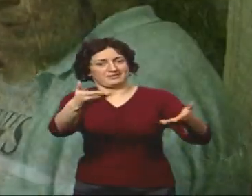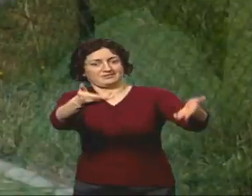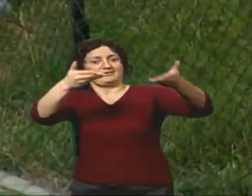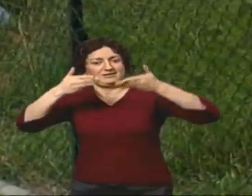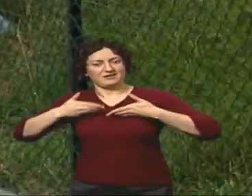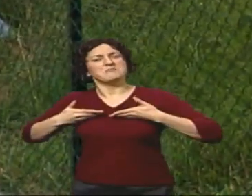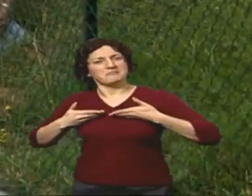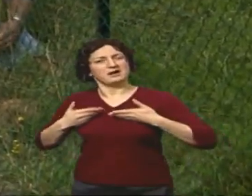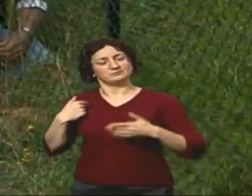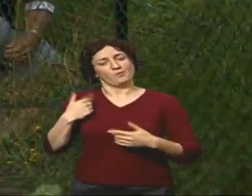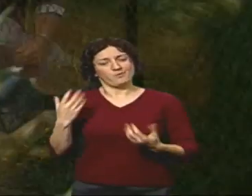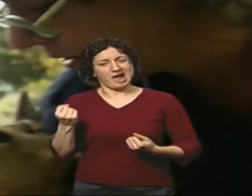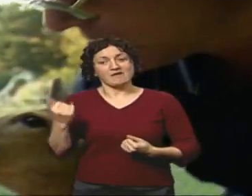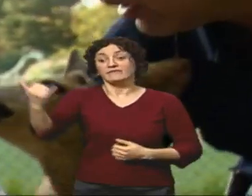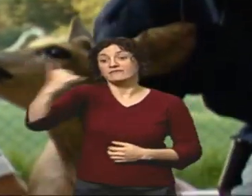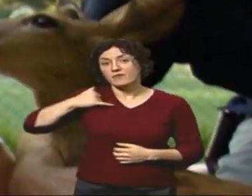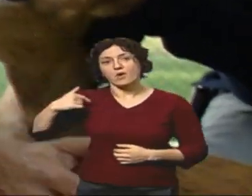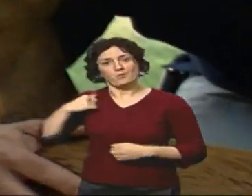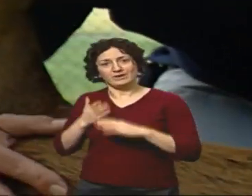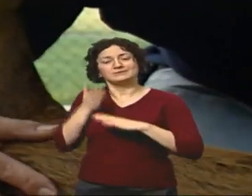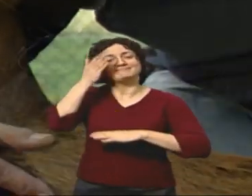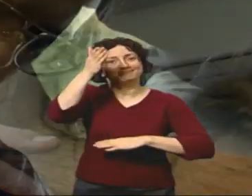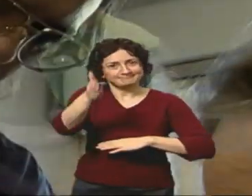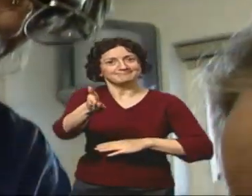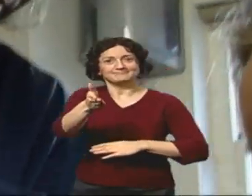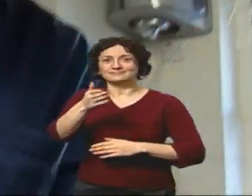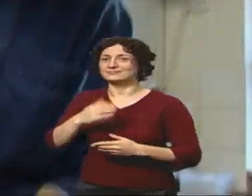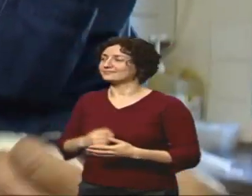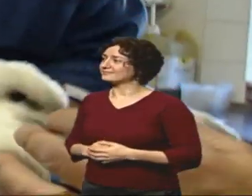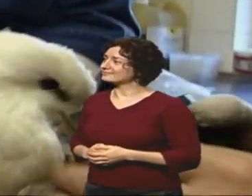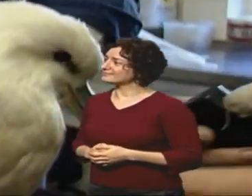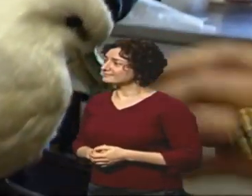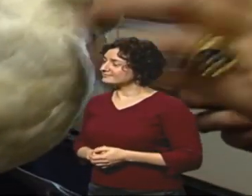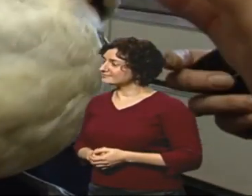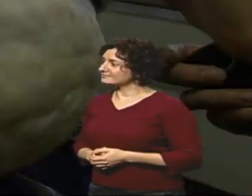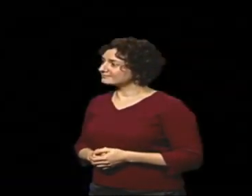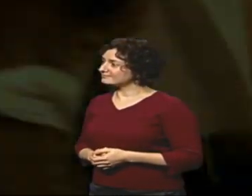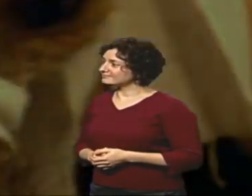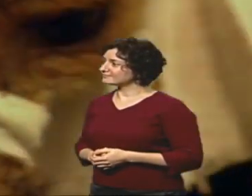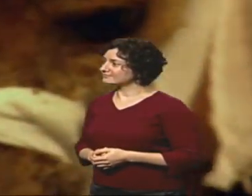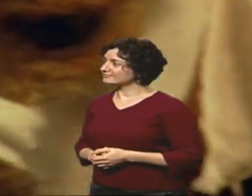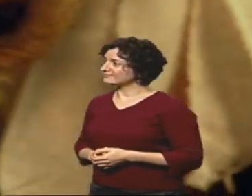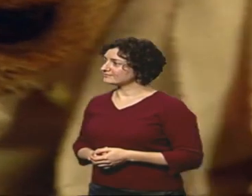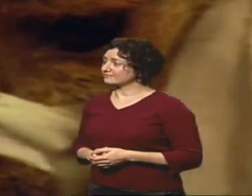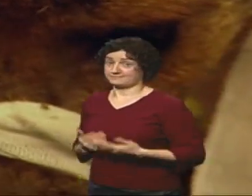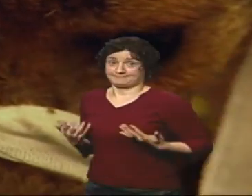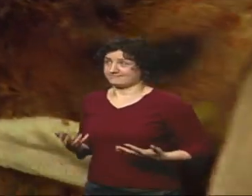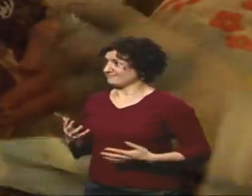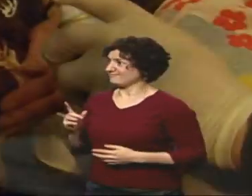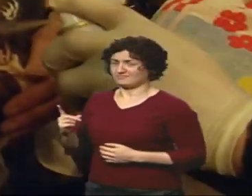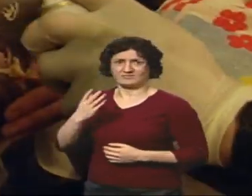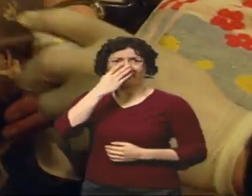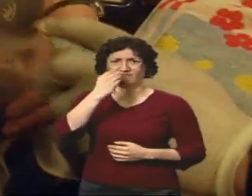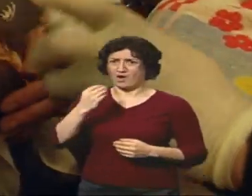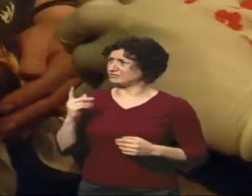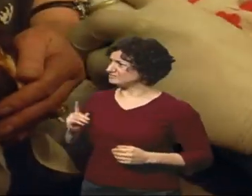public, but we are often called out to rescue animals from all sorts of situations in the wild. In this episode, we treat